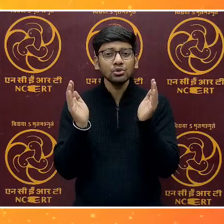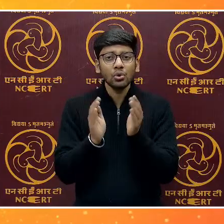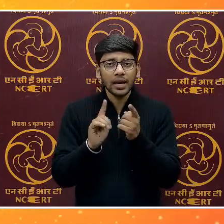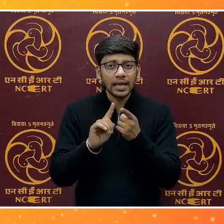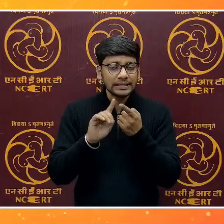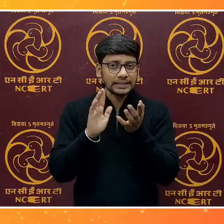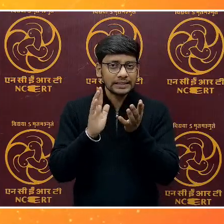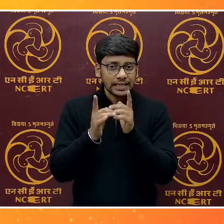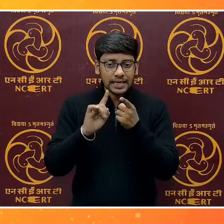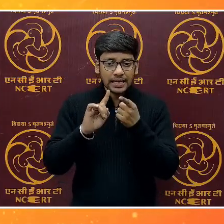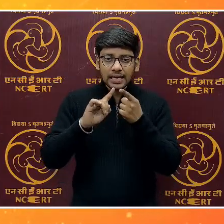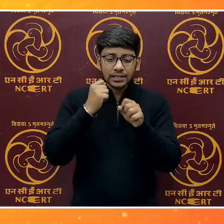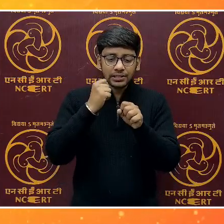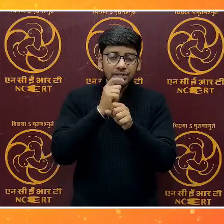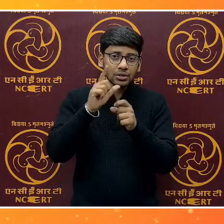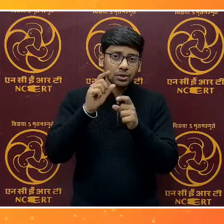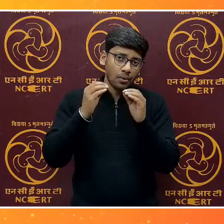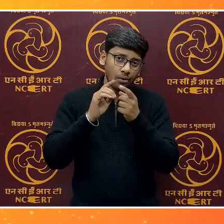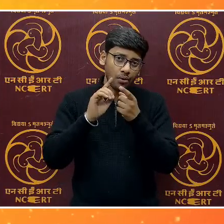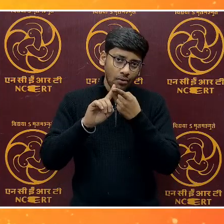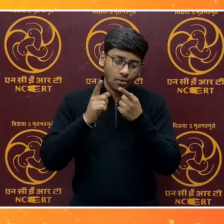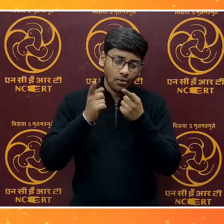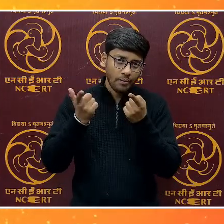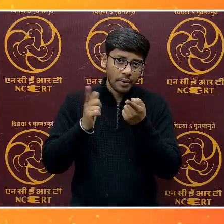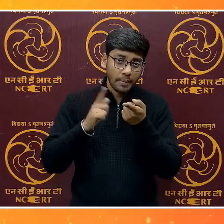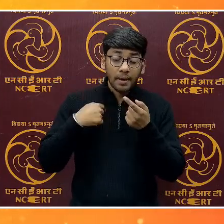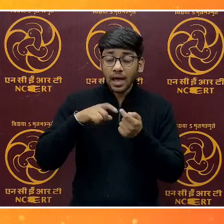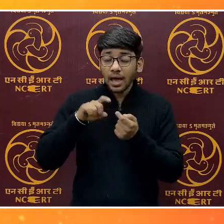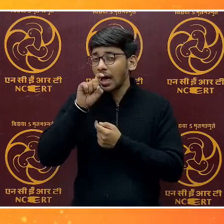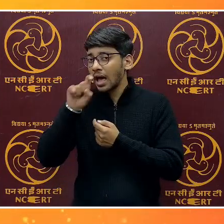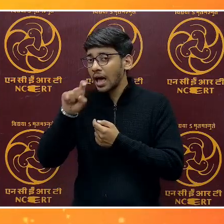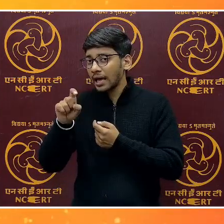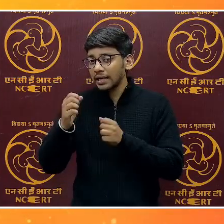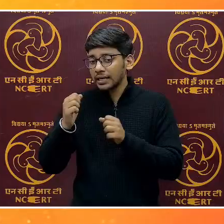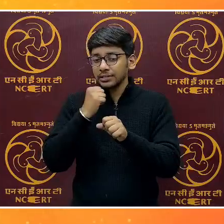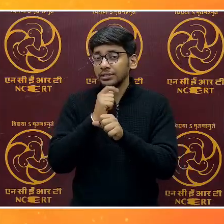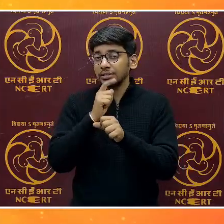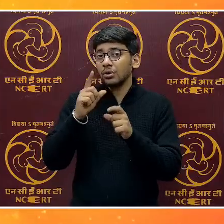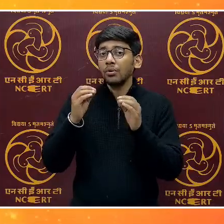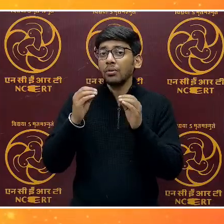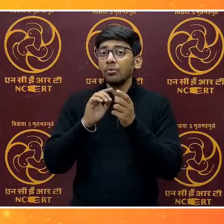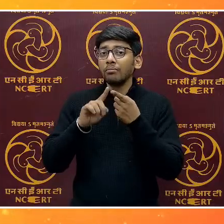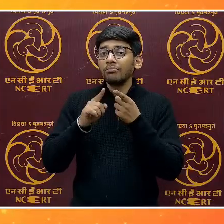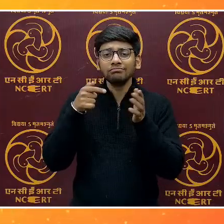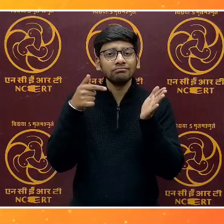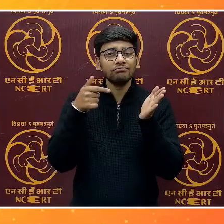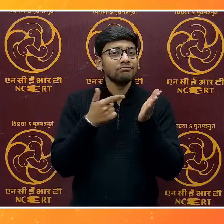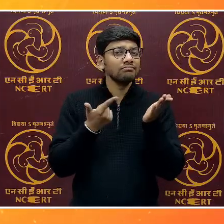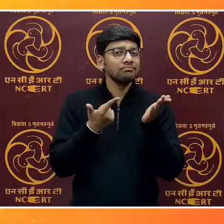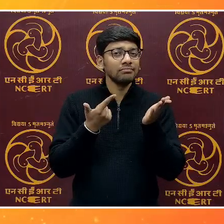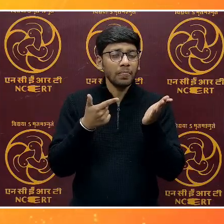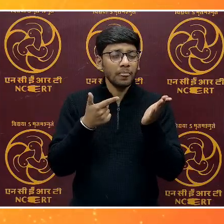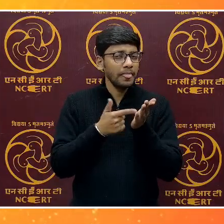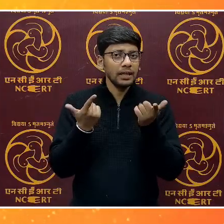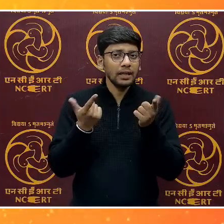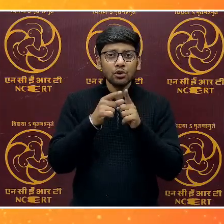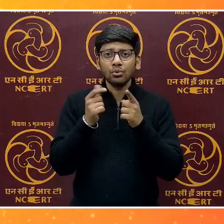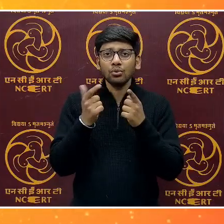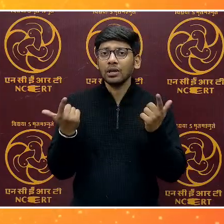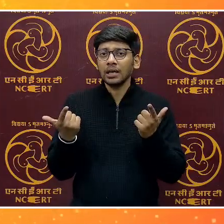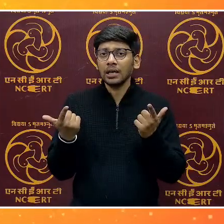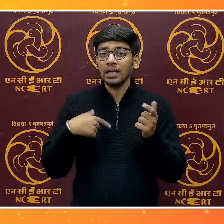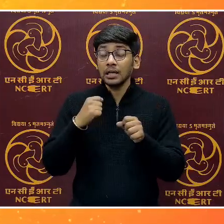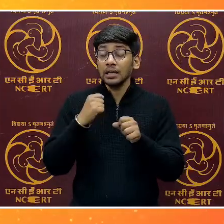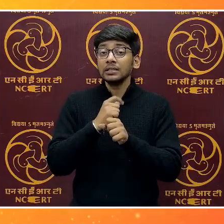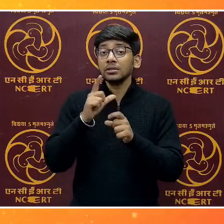Wow, all. this is lovely. And now I will ask Harpreet, what is a globe? Does it move? It Yes, does. It does. What is a